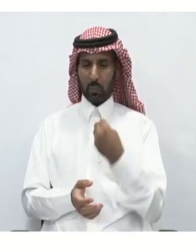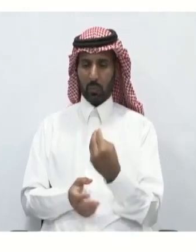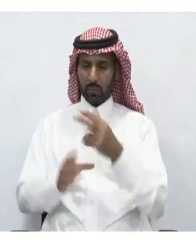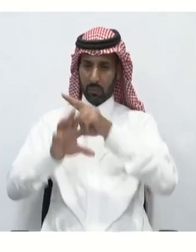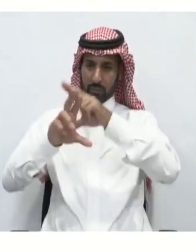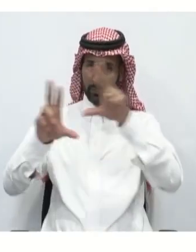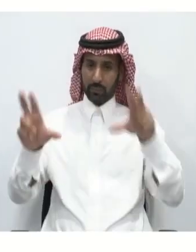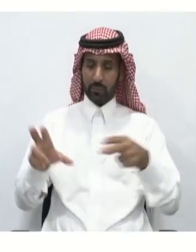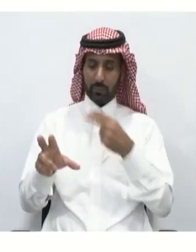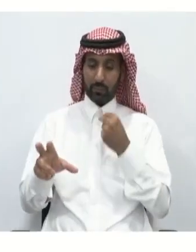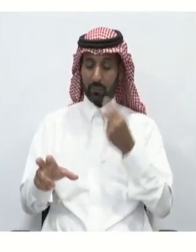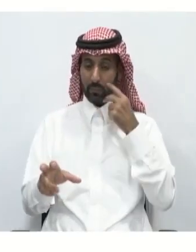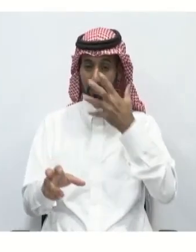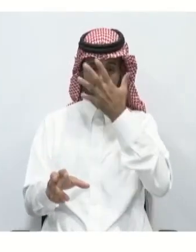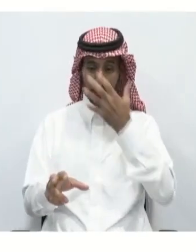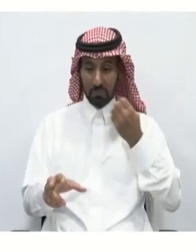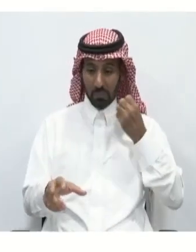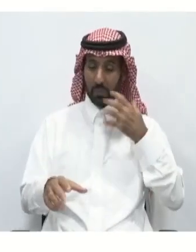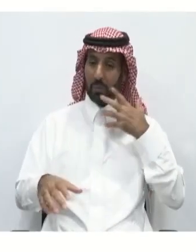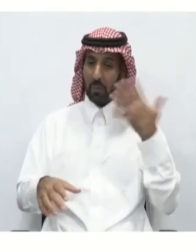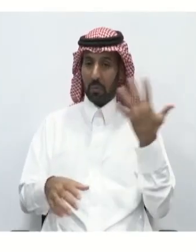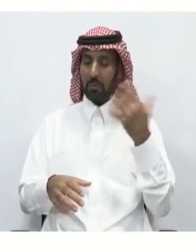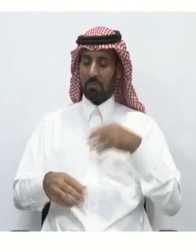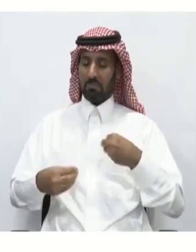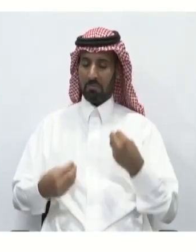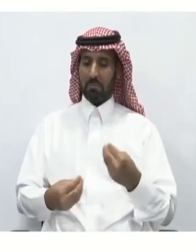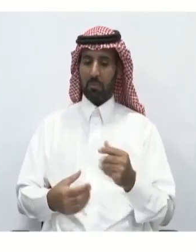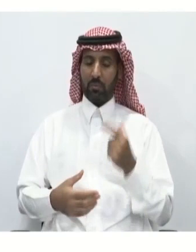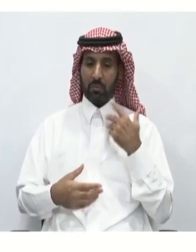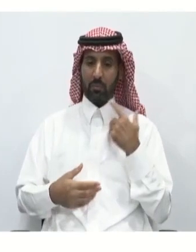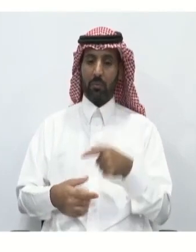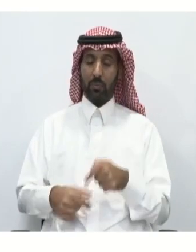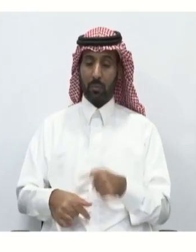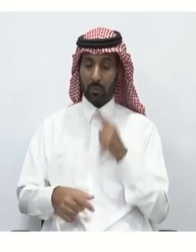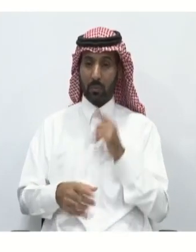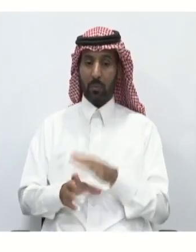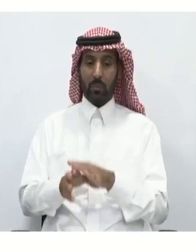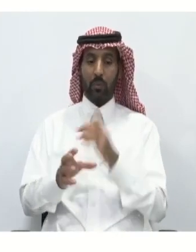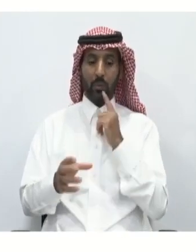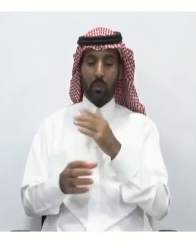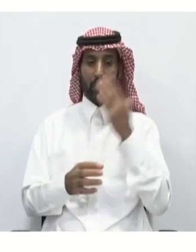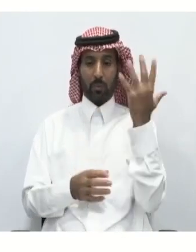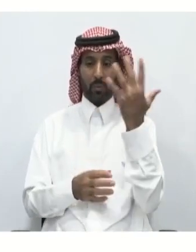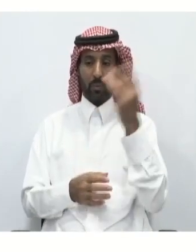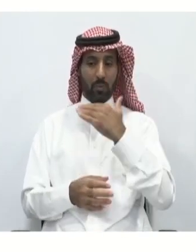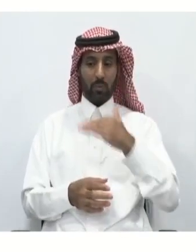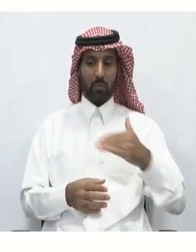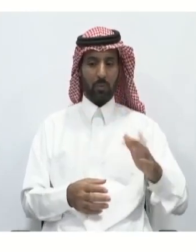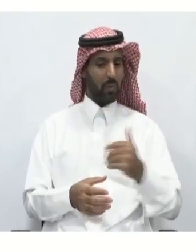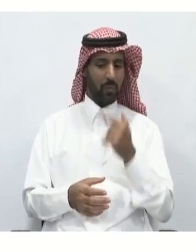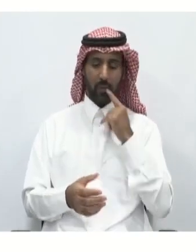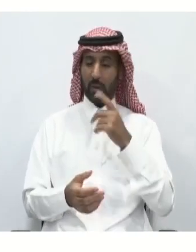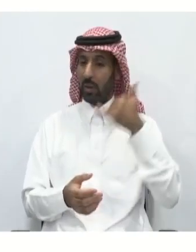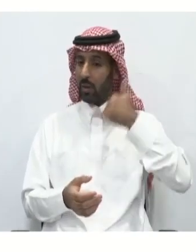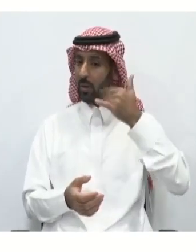spectacular and the wildlife is unbelievable. We're in town for supplies. It's strange to be cut off, no email, no